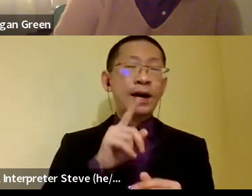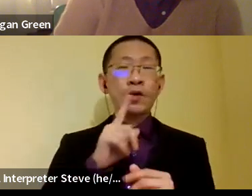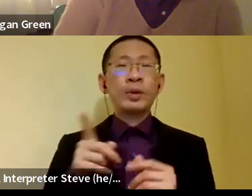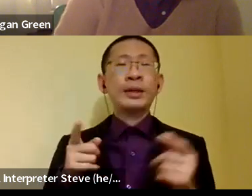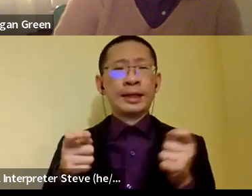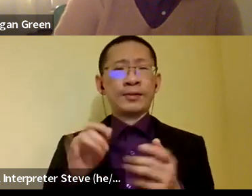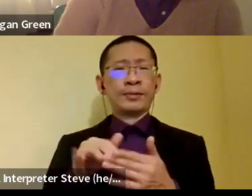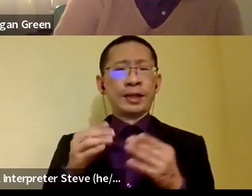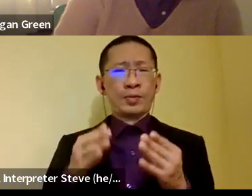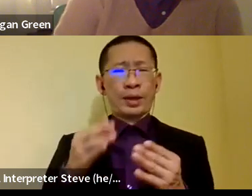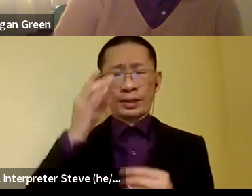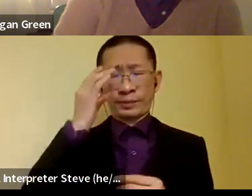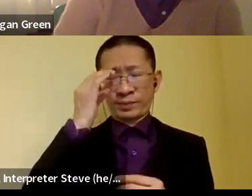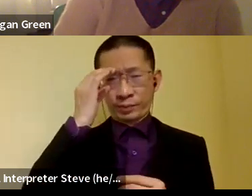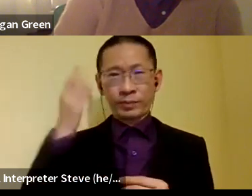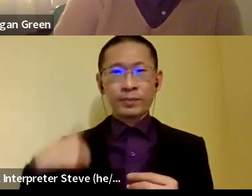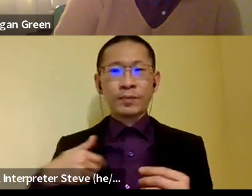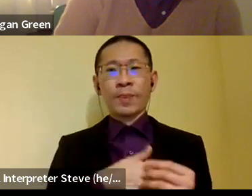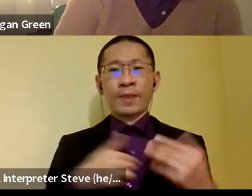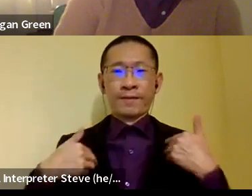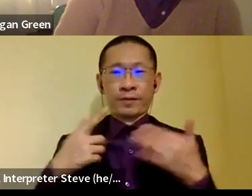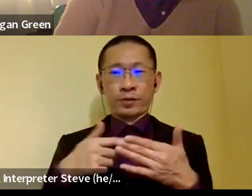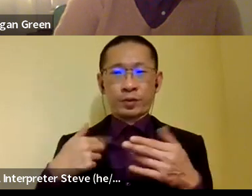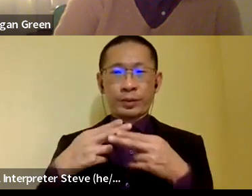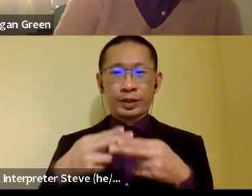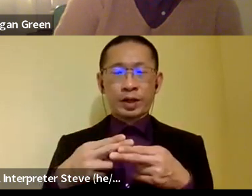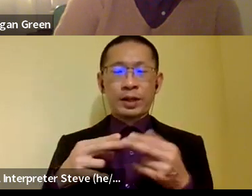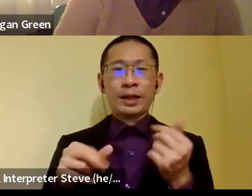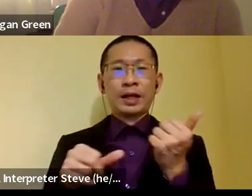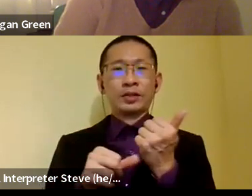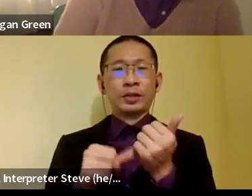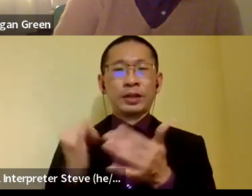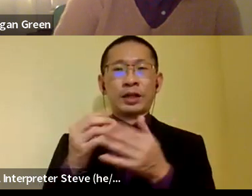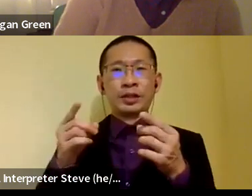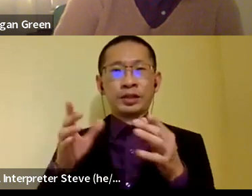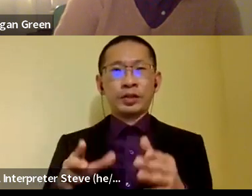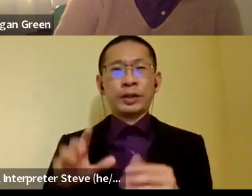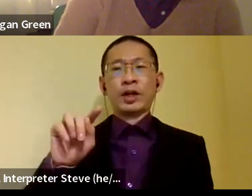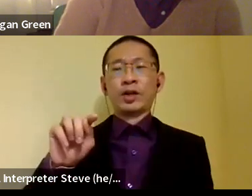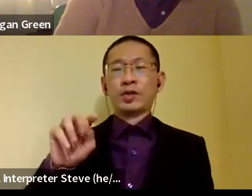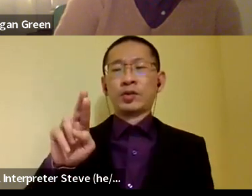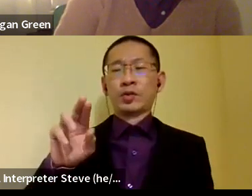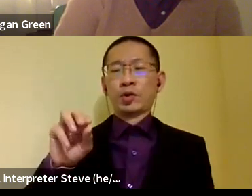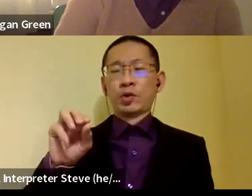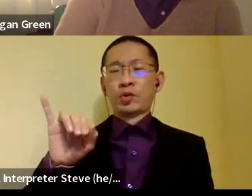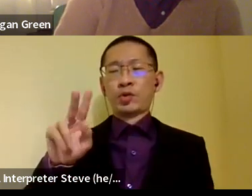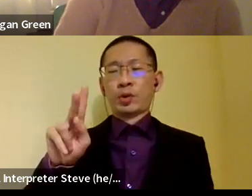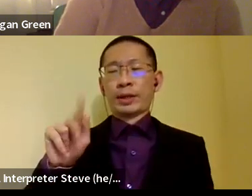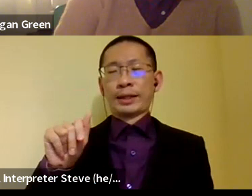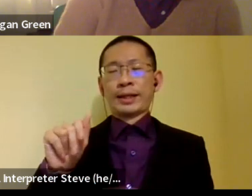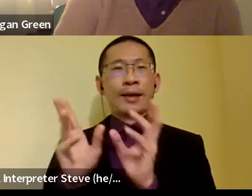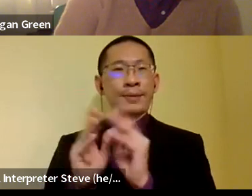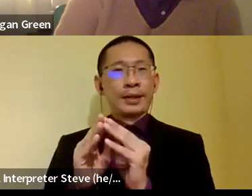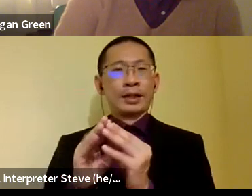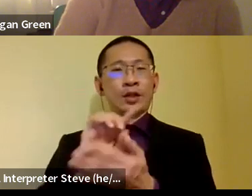handled. We have what we're calling an associate artistic director troika meeting. That's an hour every